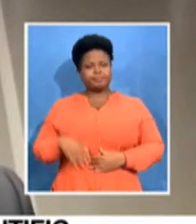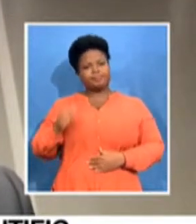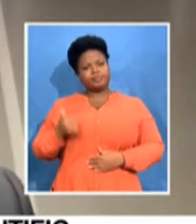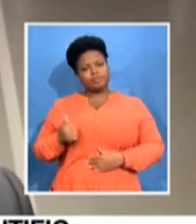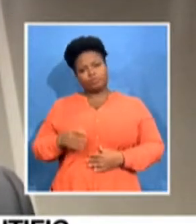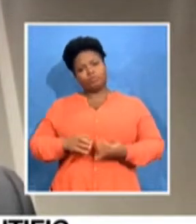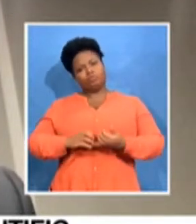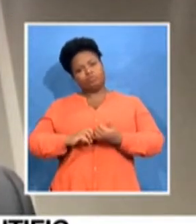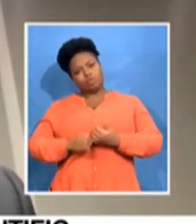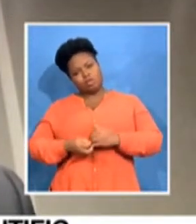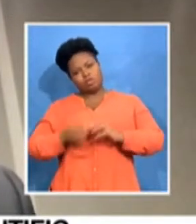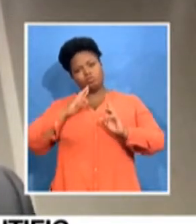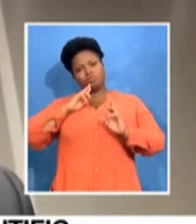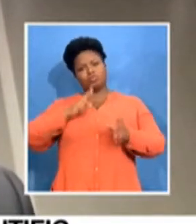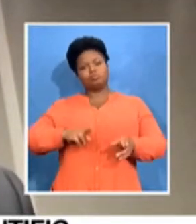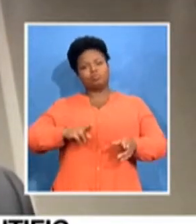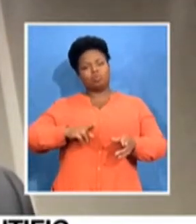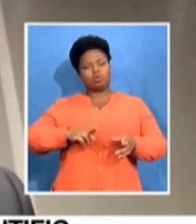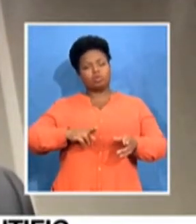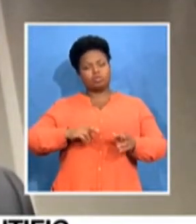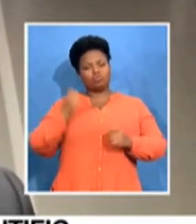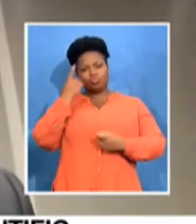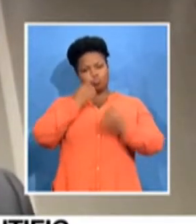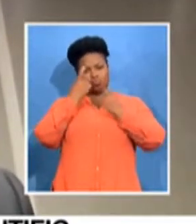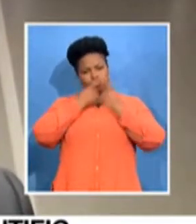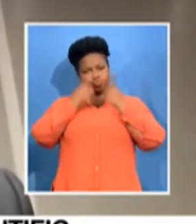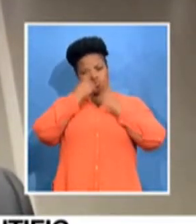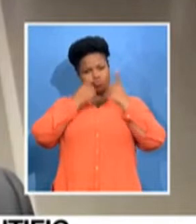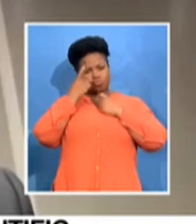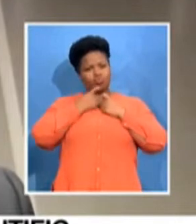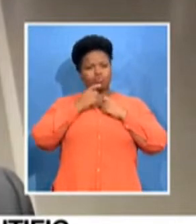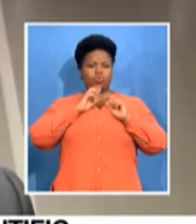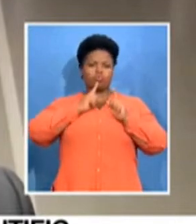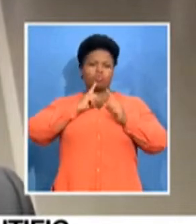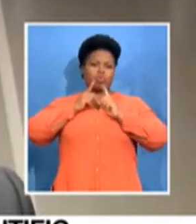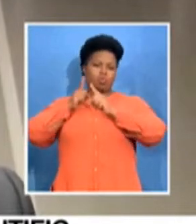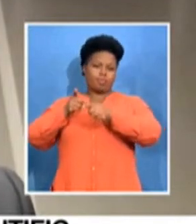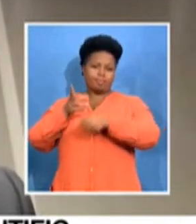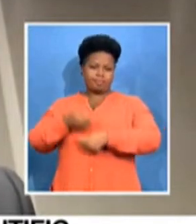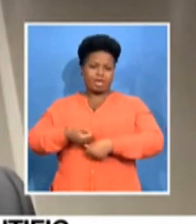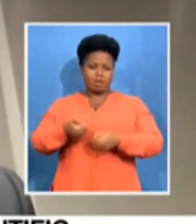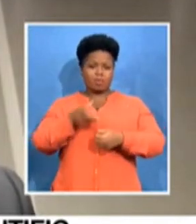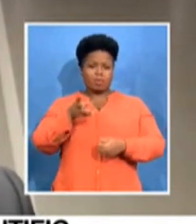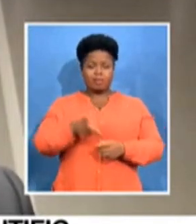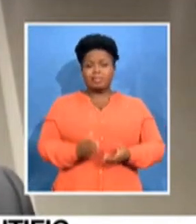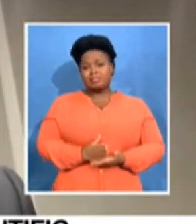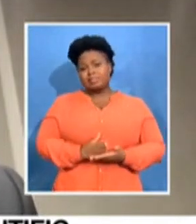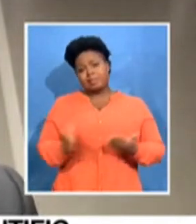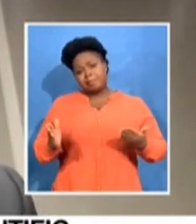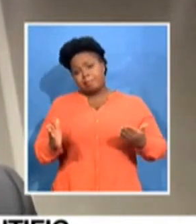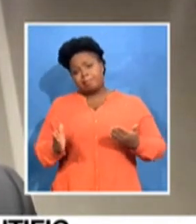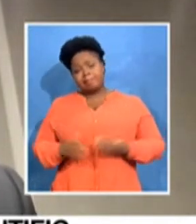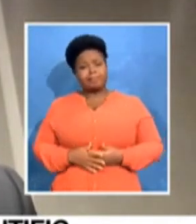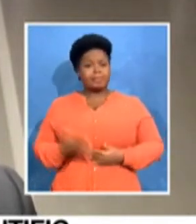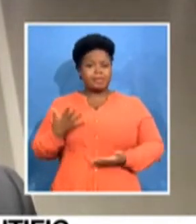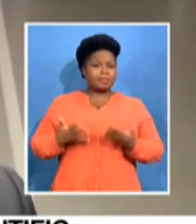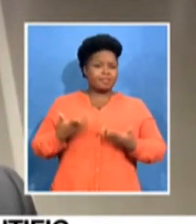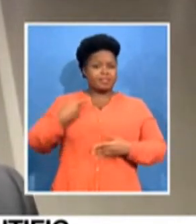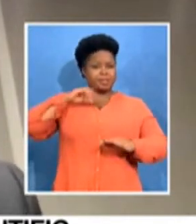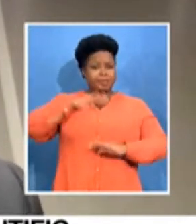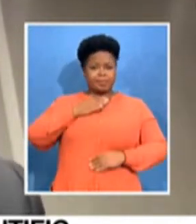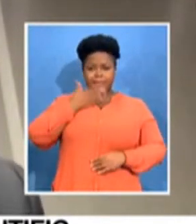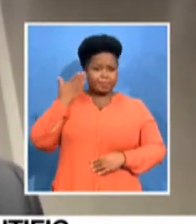questions. For those questions that might not be fully or comprehensively addressed today, we will be